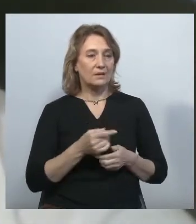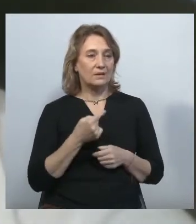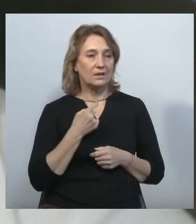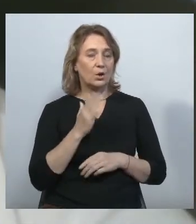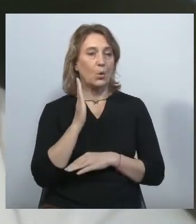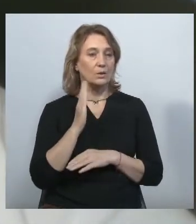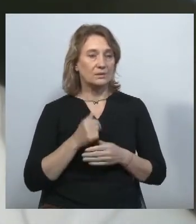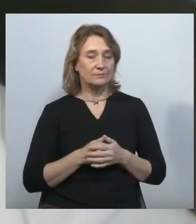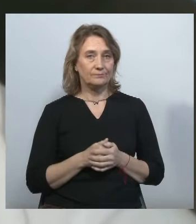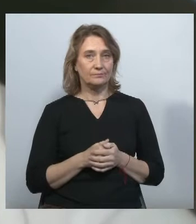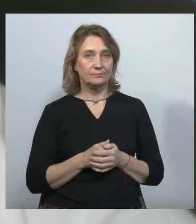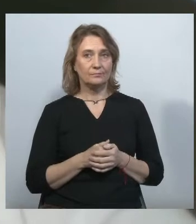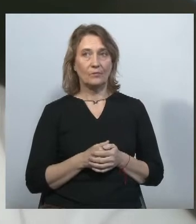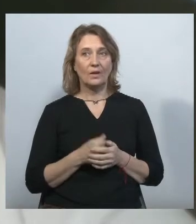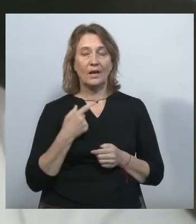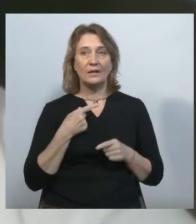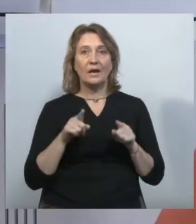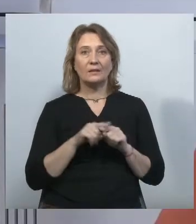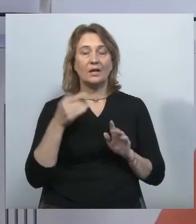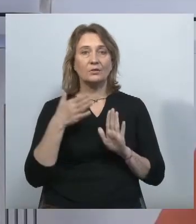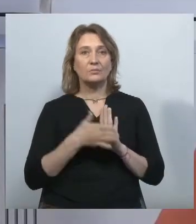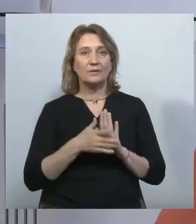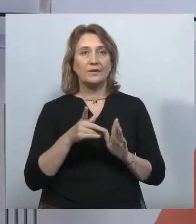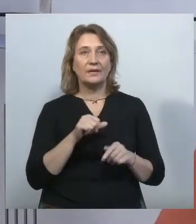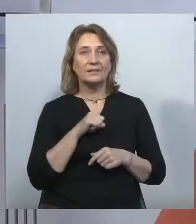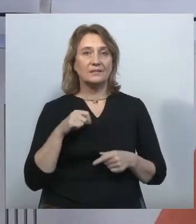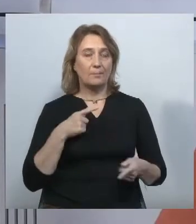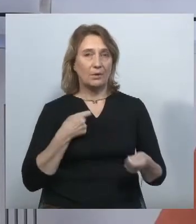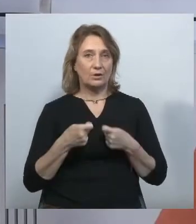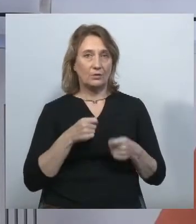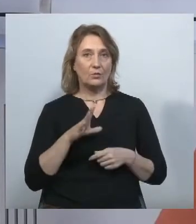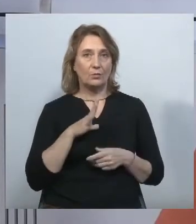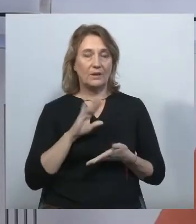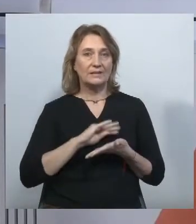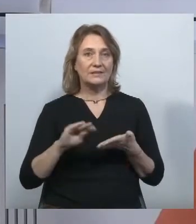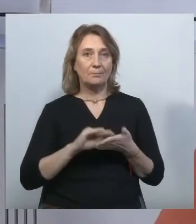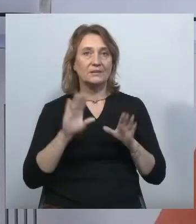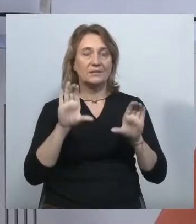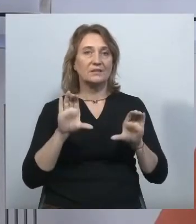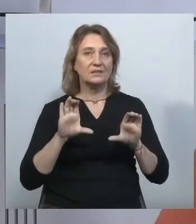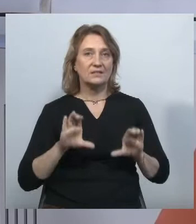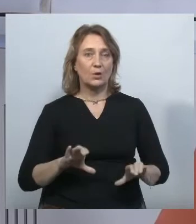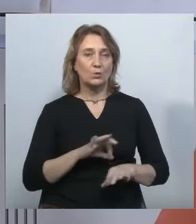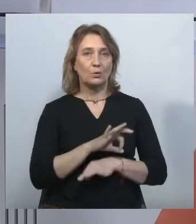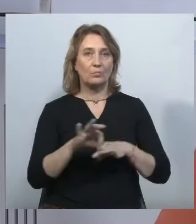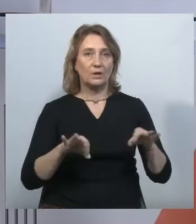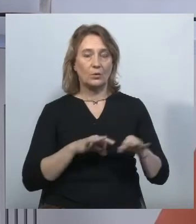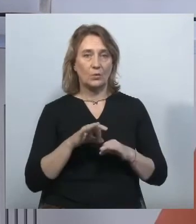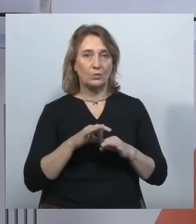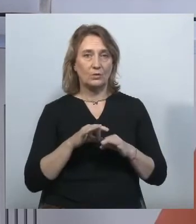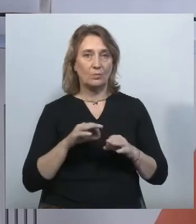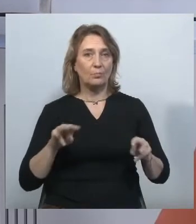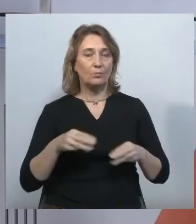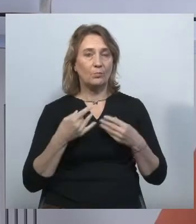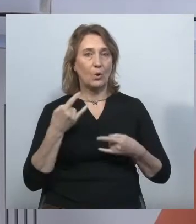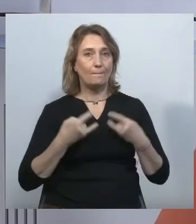The state also wants to have a word in it. Well, as far as I understand, self-regulation is stipulated